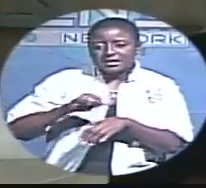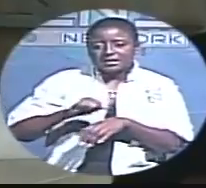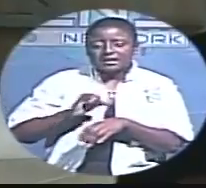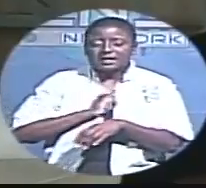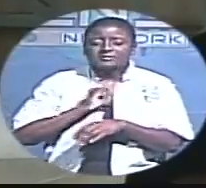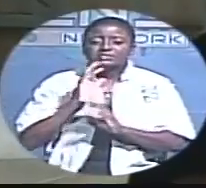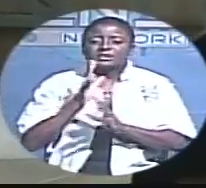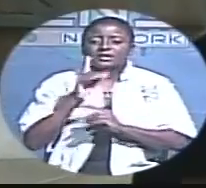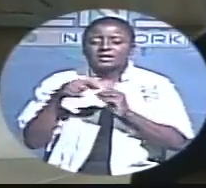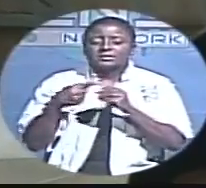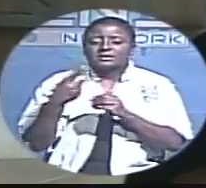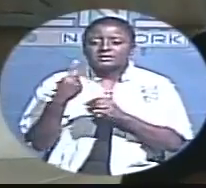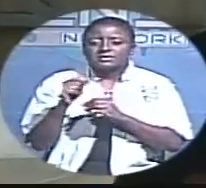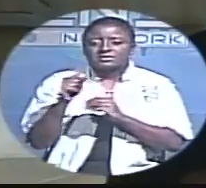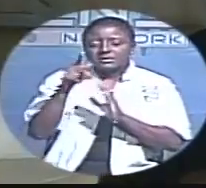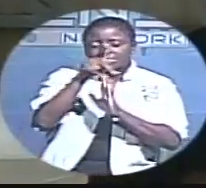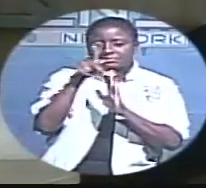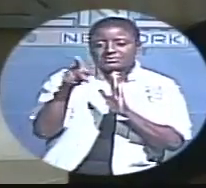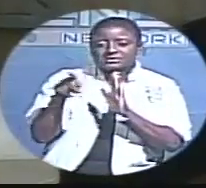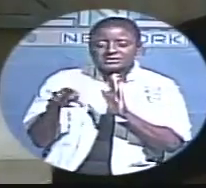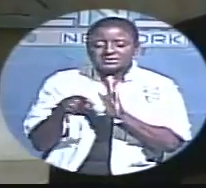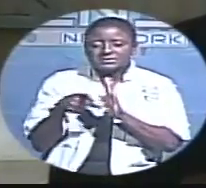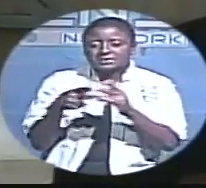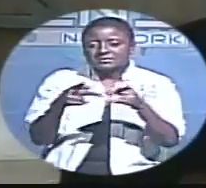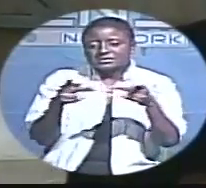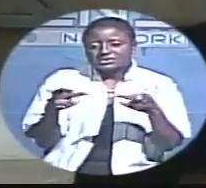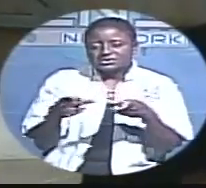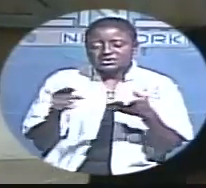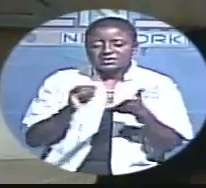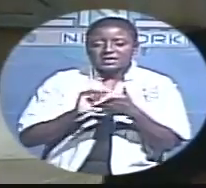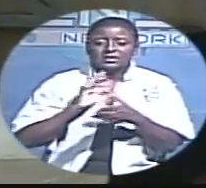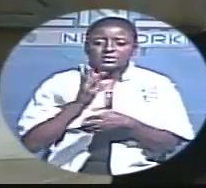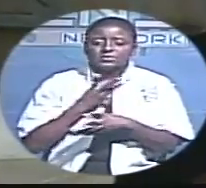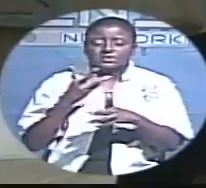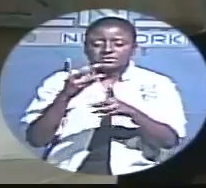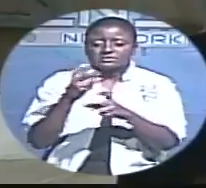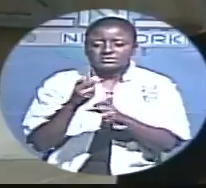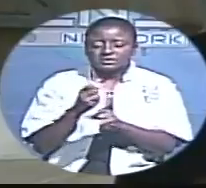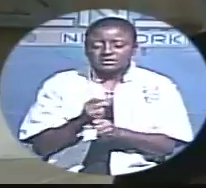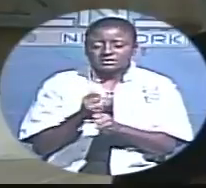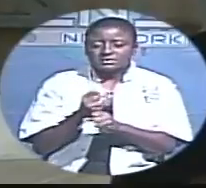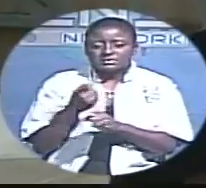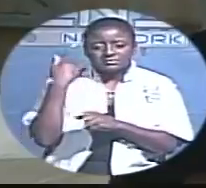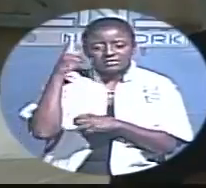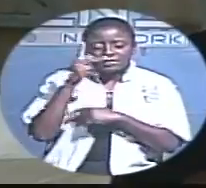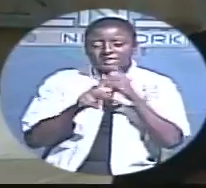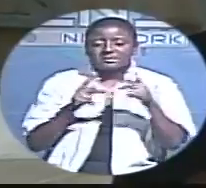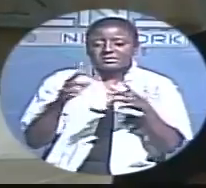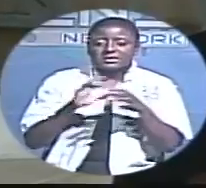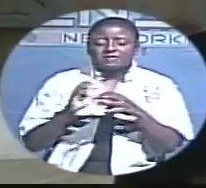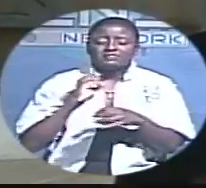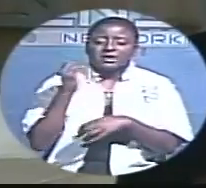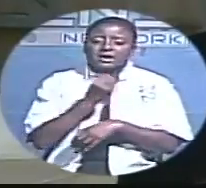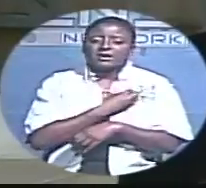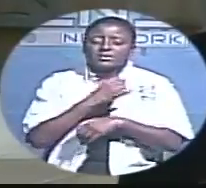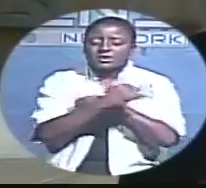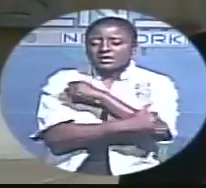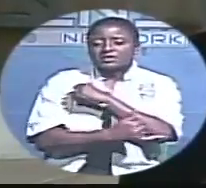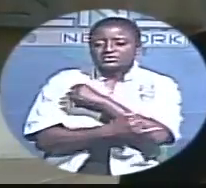speaking to the principle. Position that we have taken on behalf of the people of our country. And so I'm